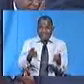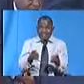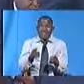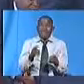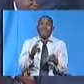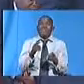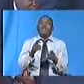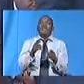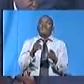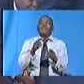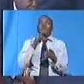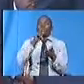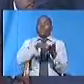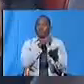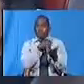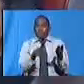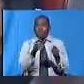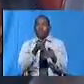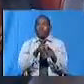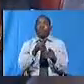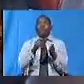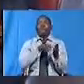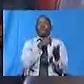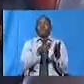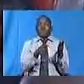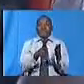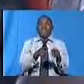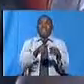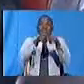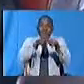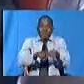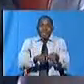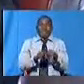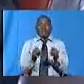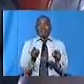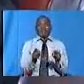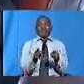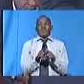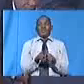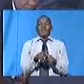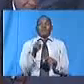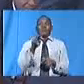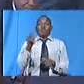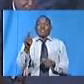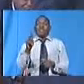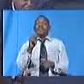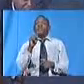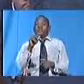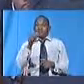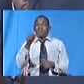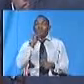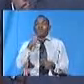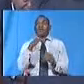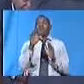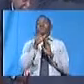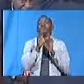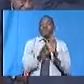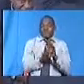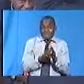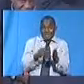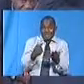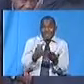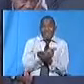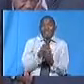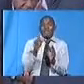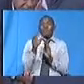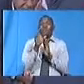to disqualify them. So the position is slightly different from ours. Anyhow, the UK hasn't got a constitution. Under our